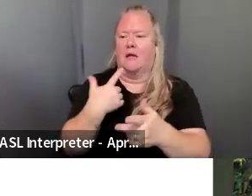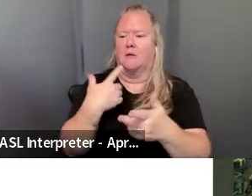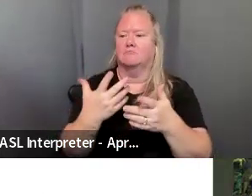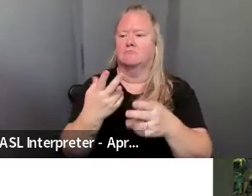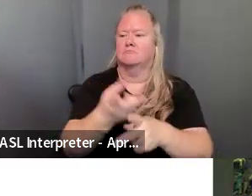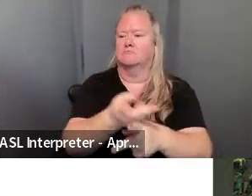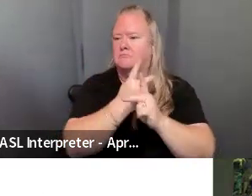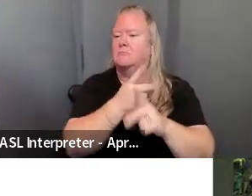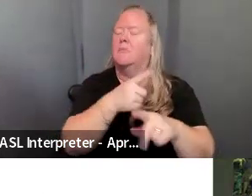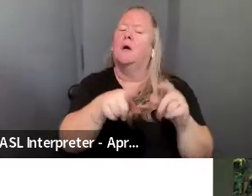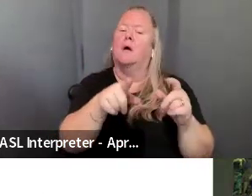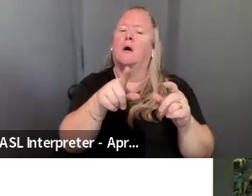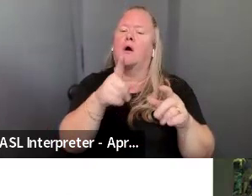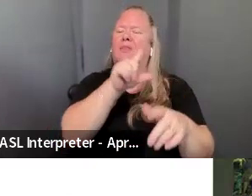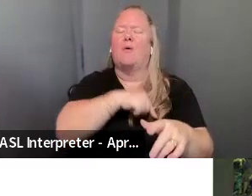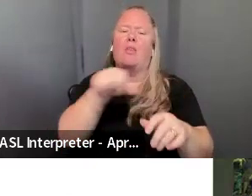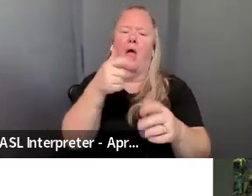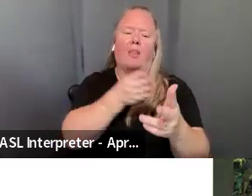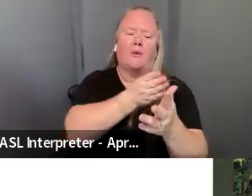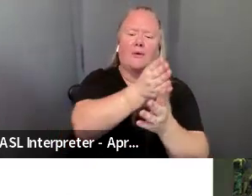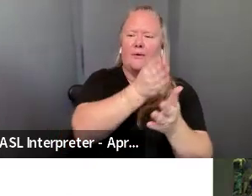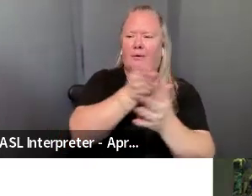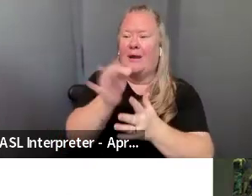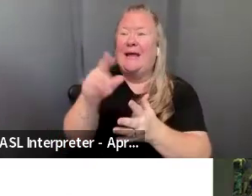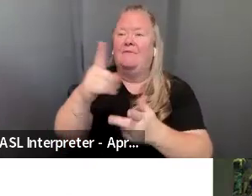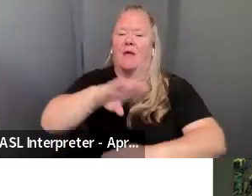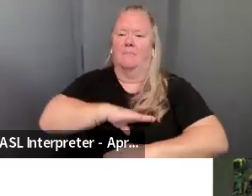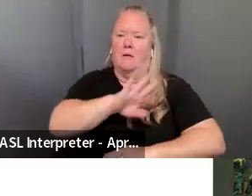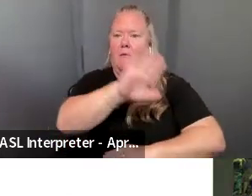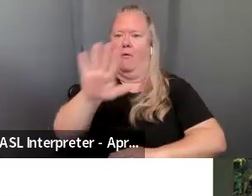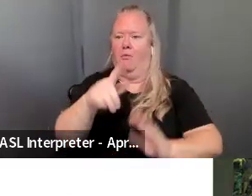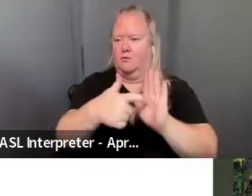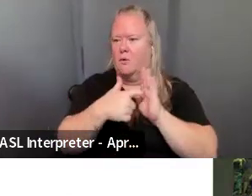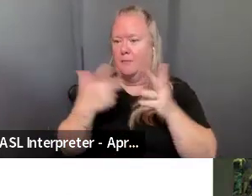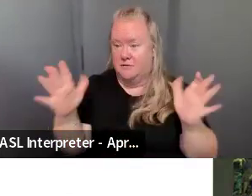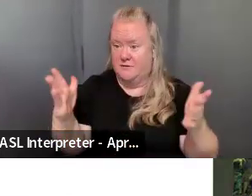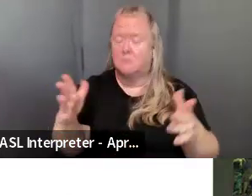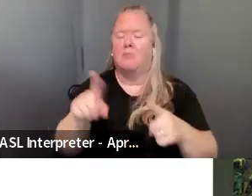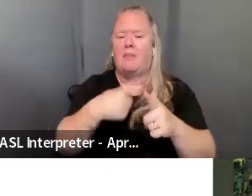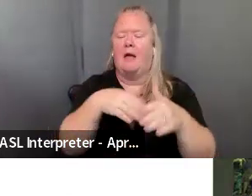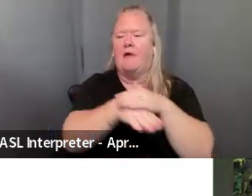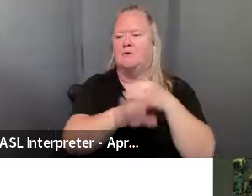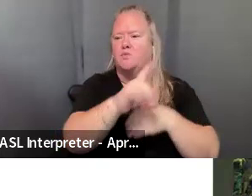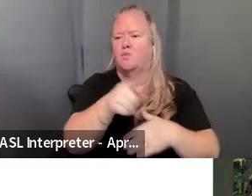they're also able to qualify through one of the other pathways, of course, if they met and meet those requirements.